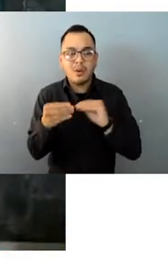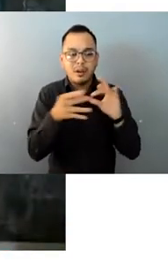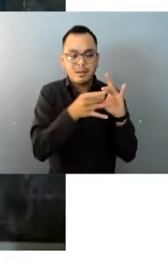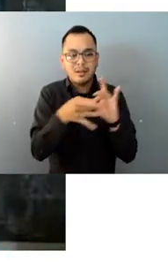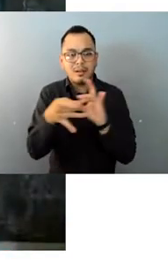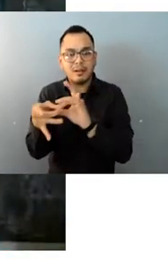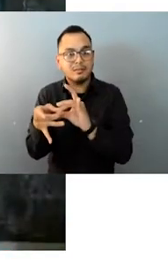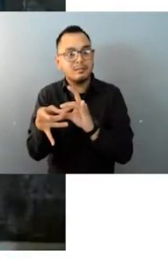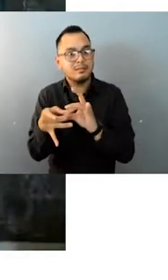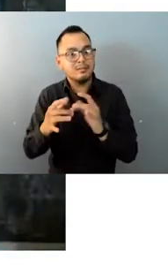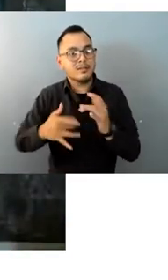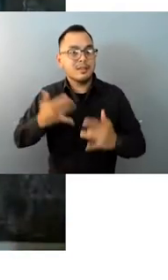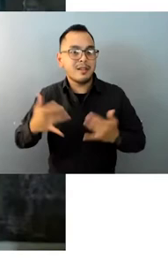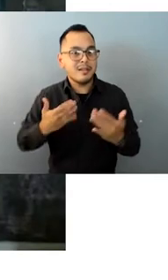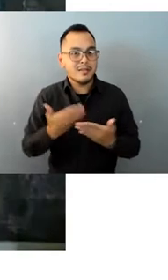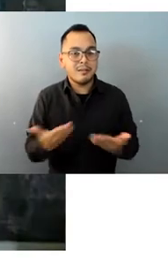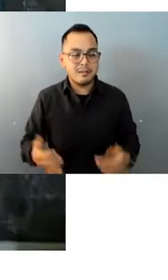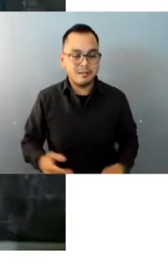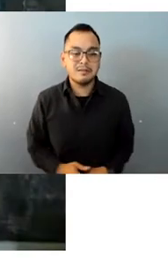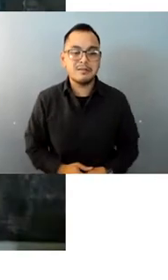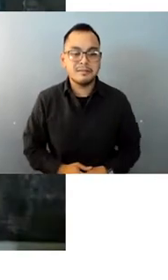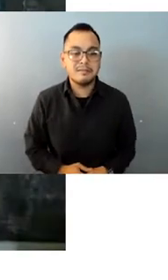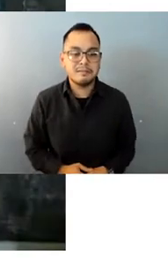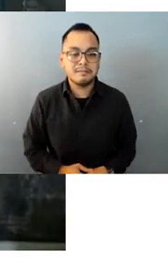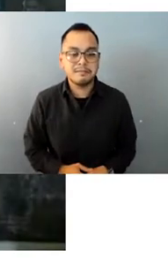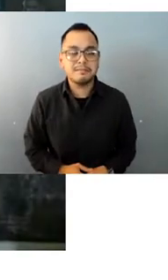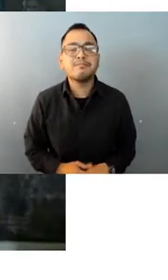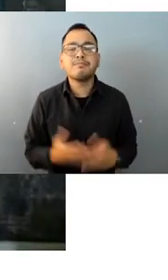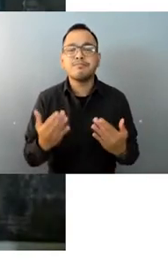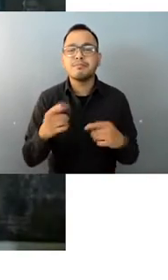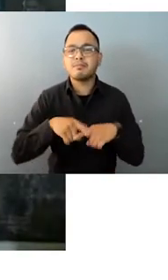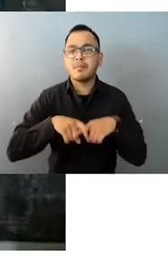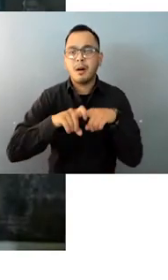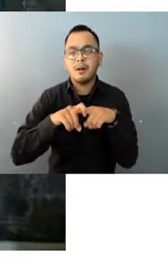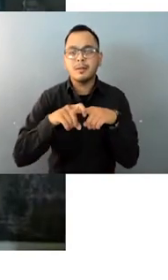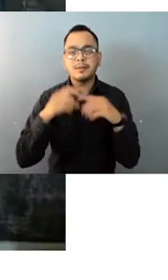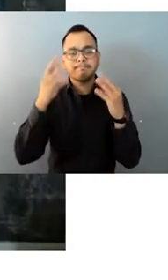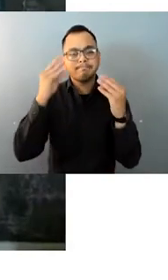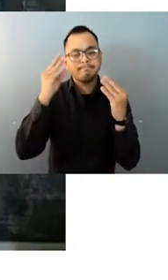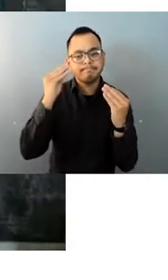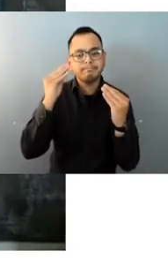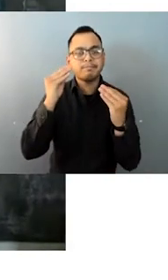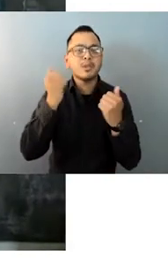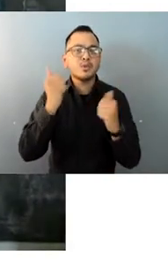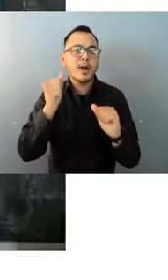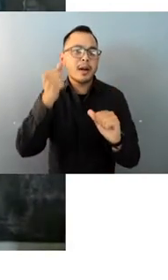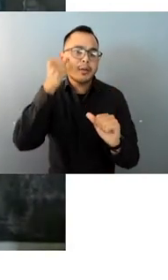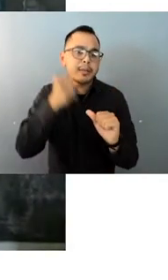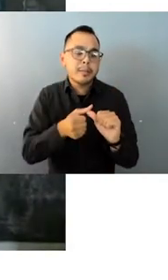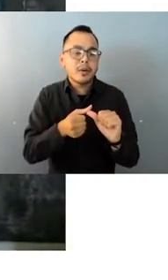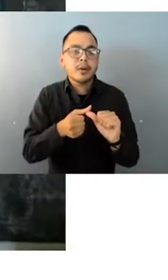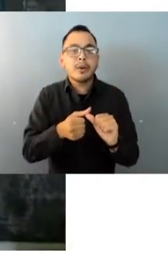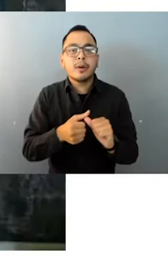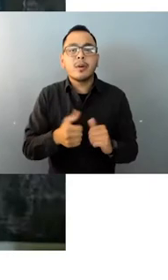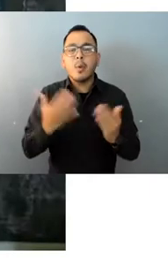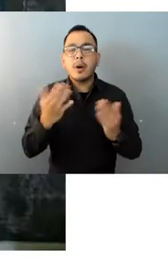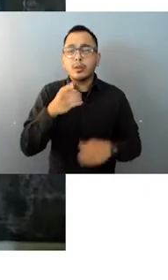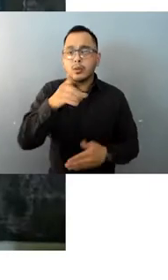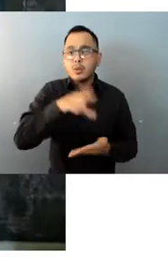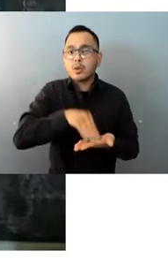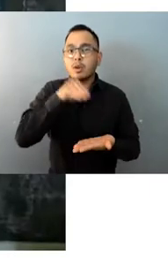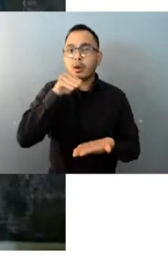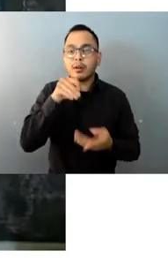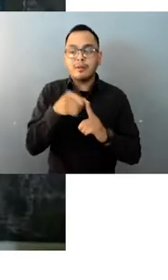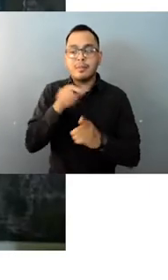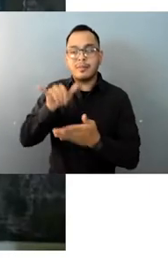story? It's pretty exciting stuff. Now pause for a moment and try to recall what lessons you